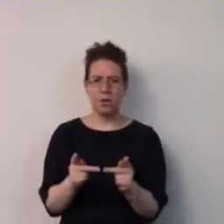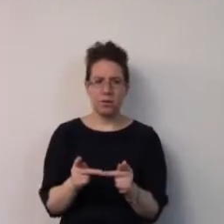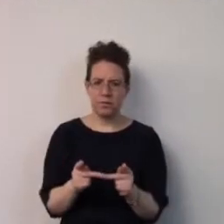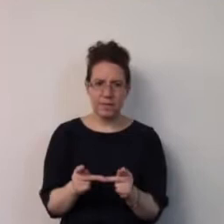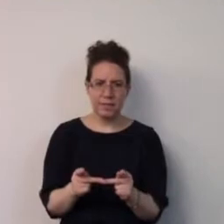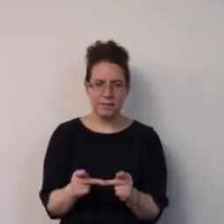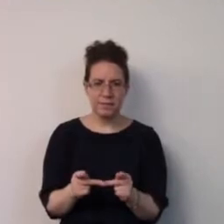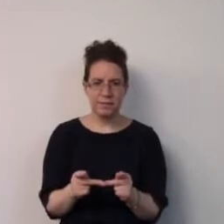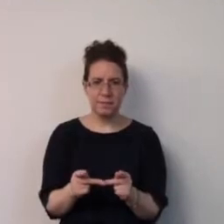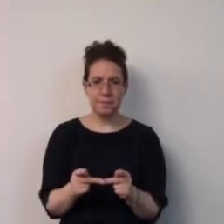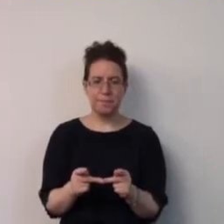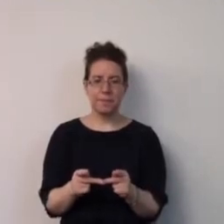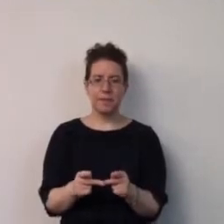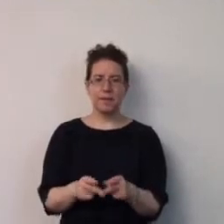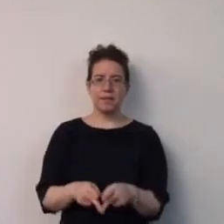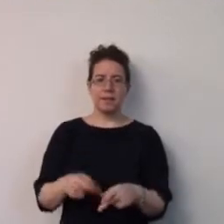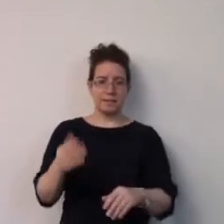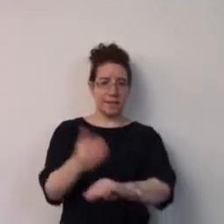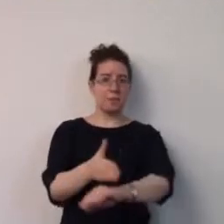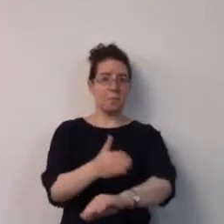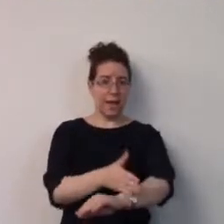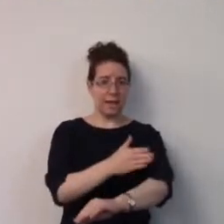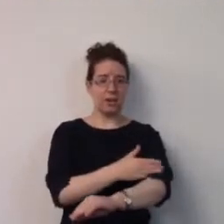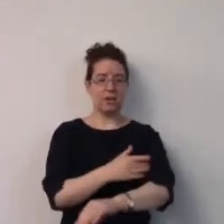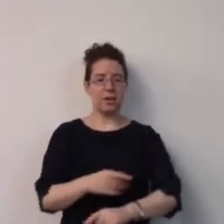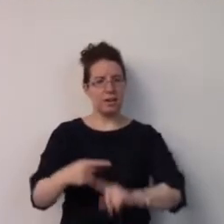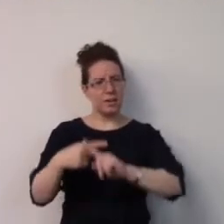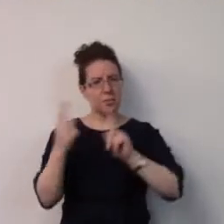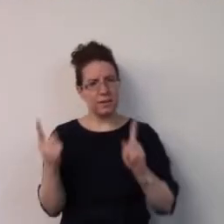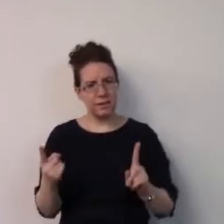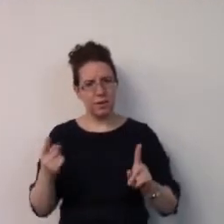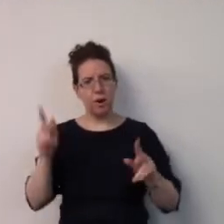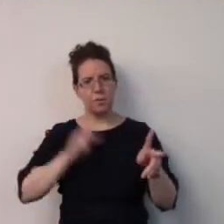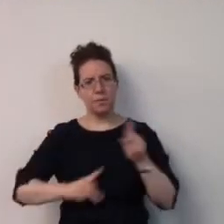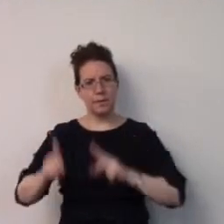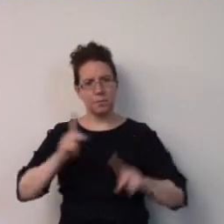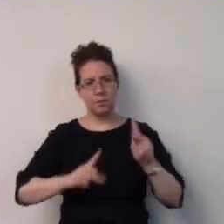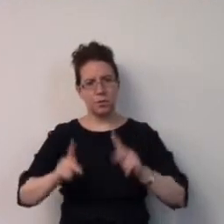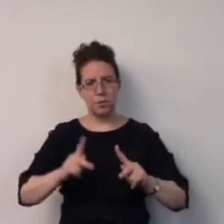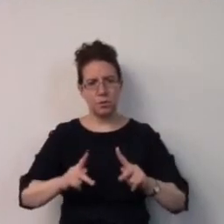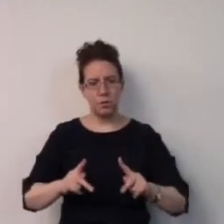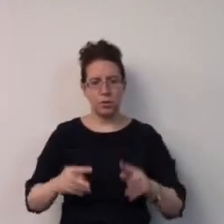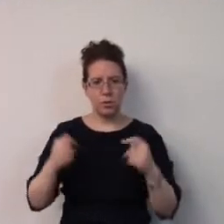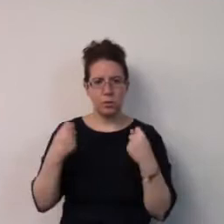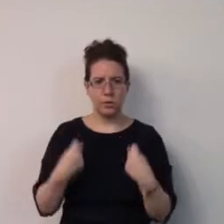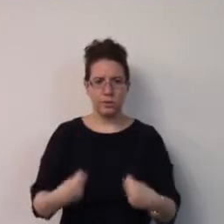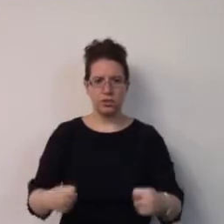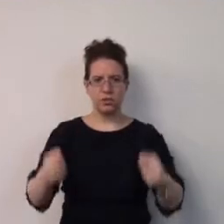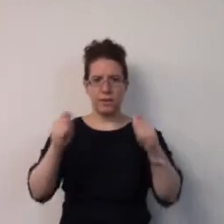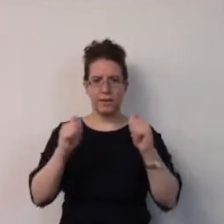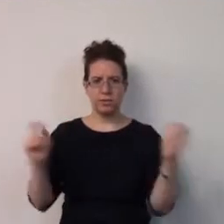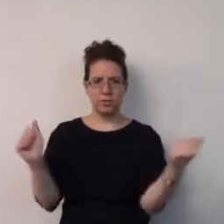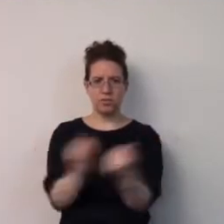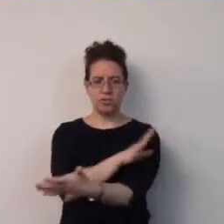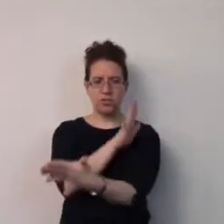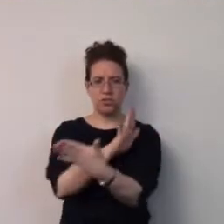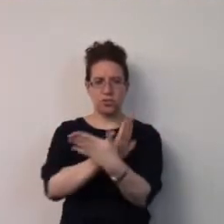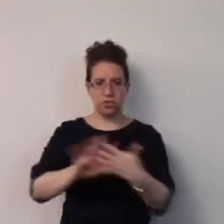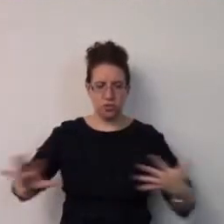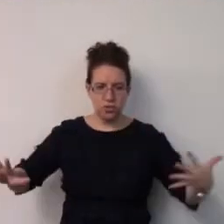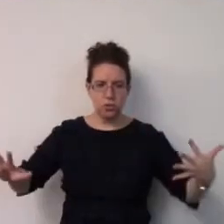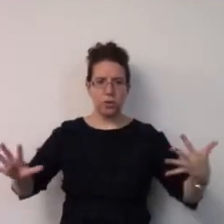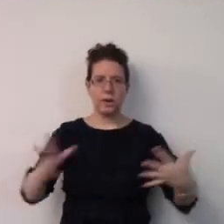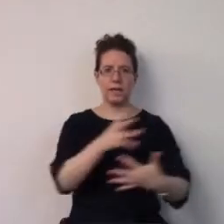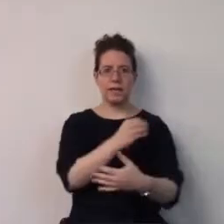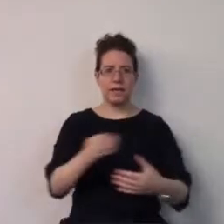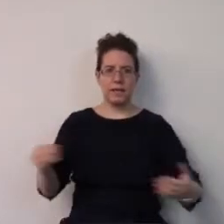They want to reduce it to nothing so that the socialist, communist, antichrist system can take control of the world. That's